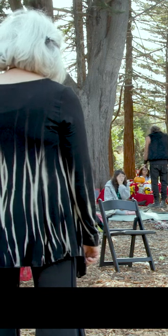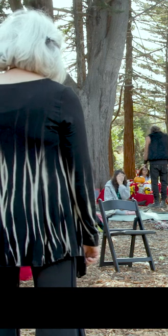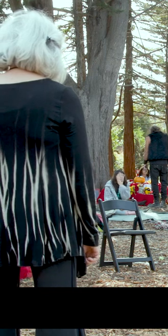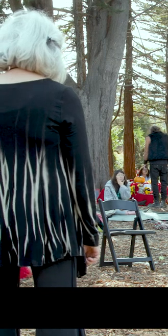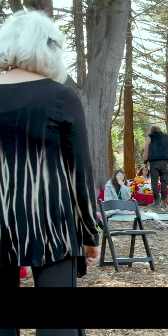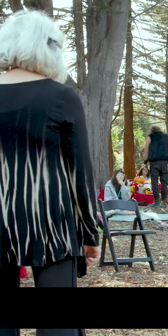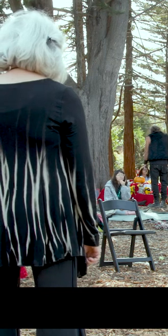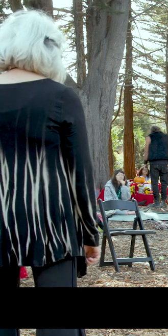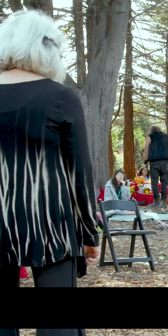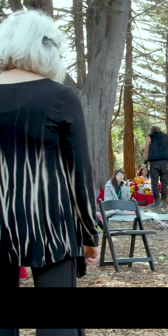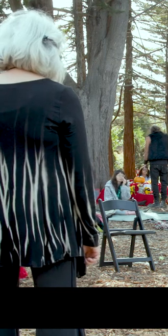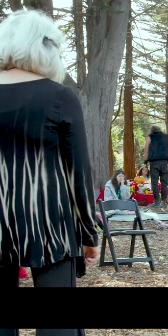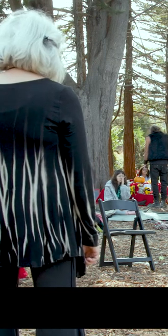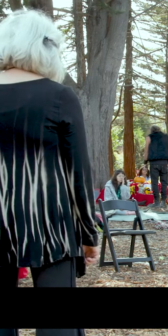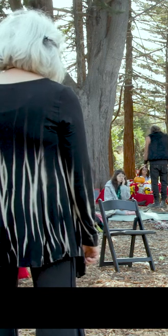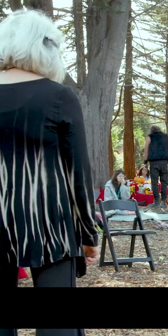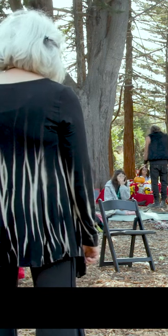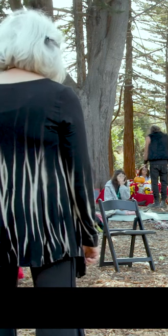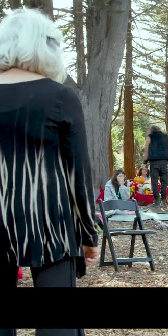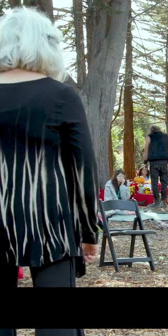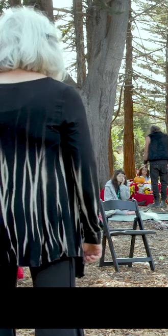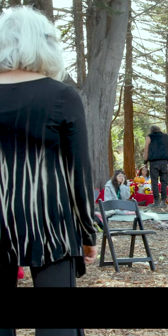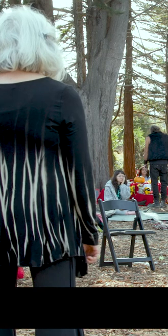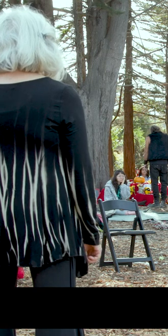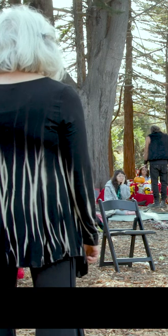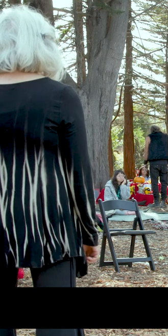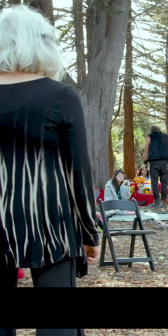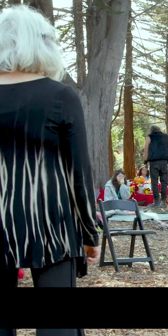Janet Ann Nagai Tanaka,